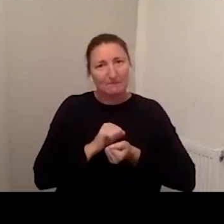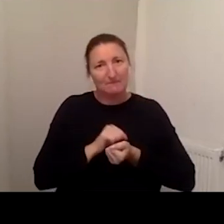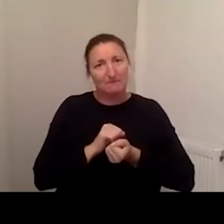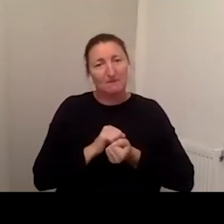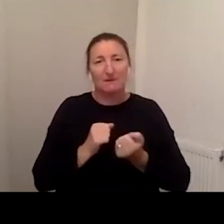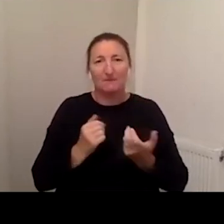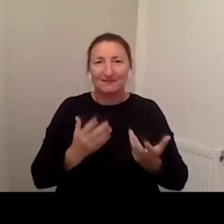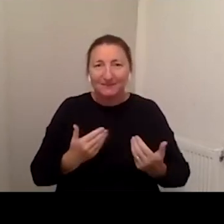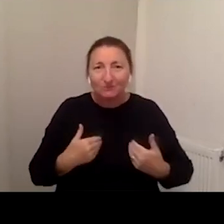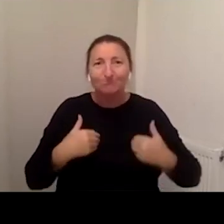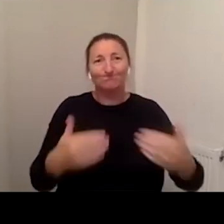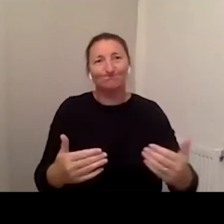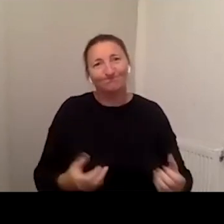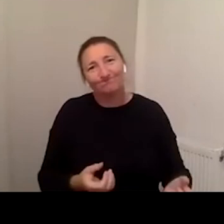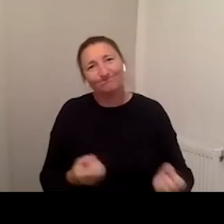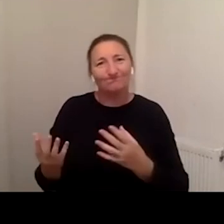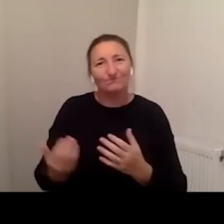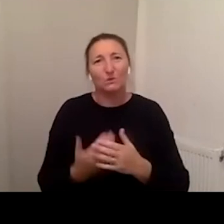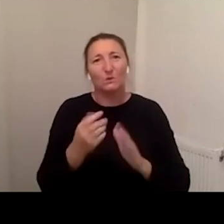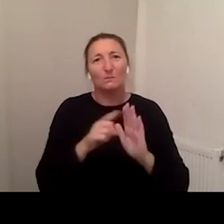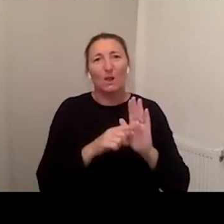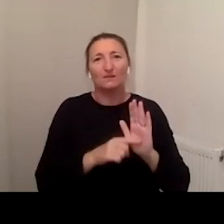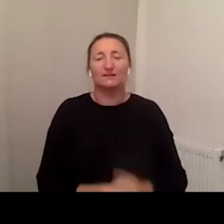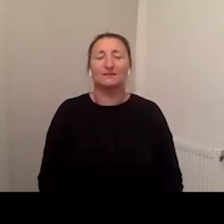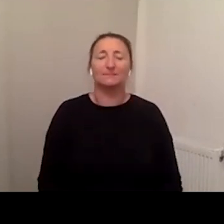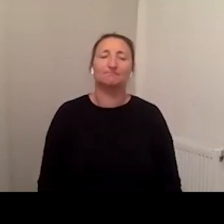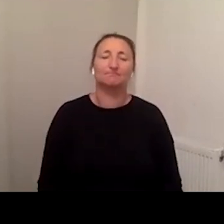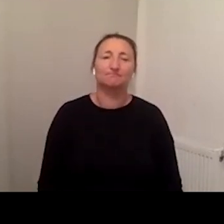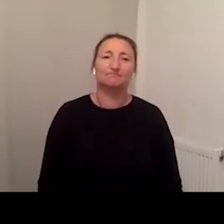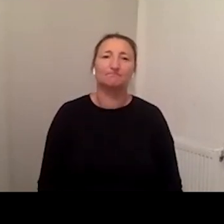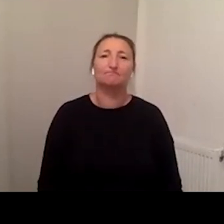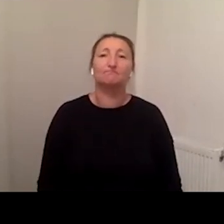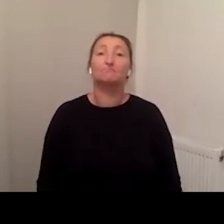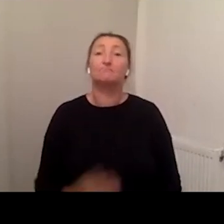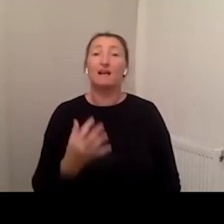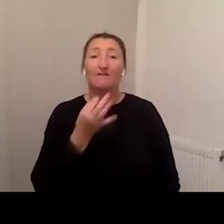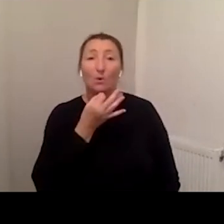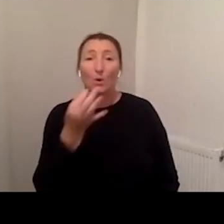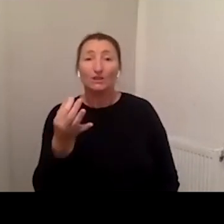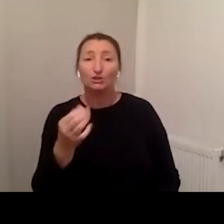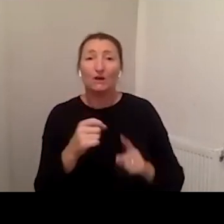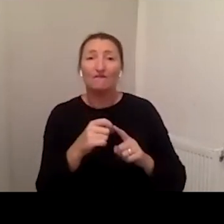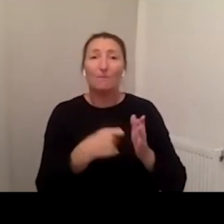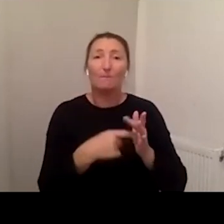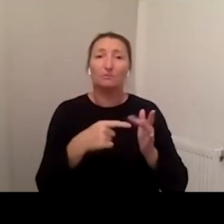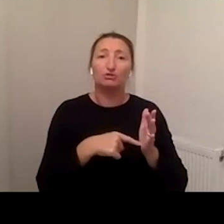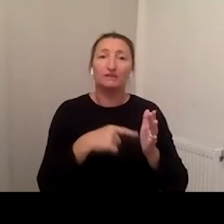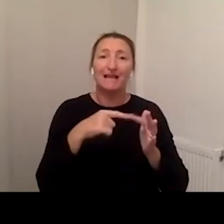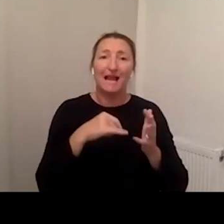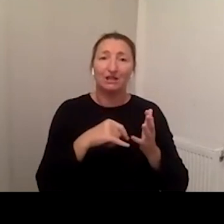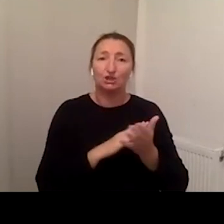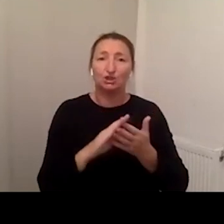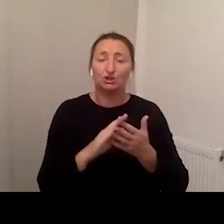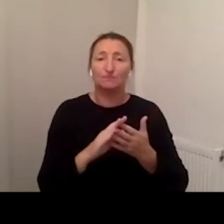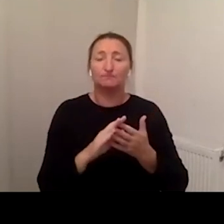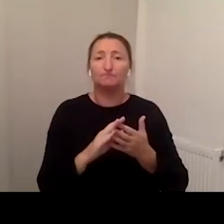us shifting to a new system. So I've got a question from the audience on nuclear from Pritesh. So we've got a